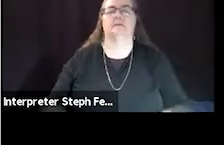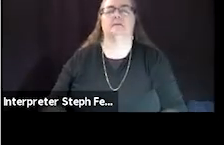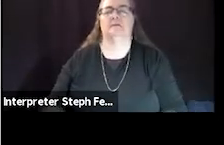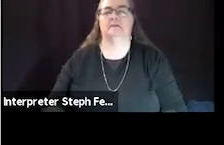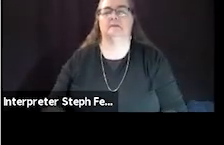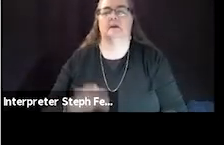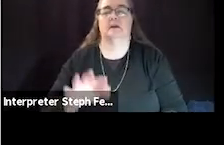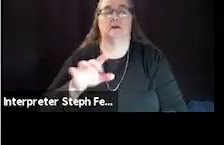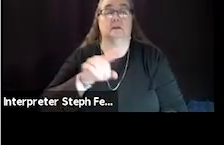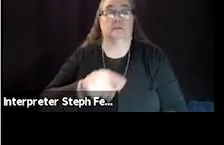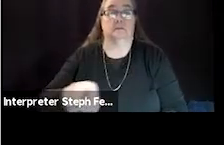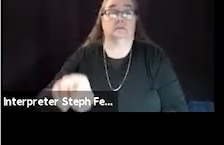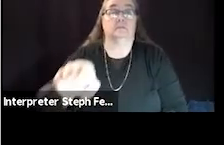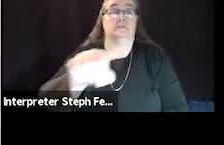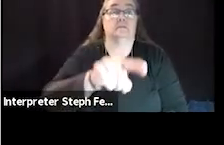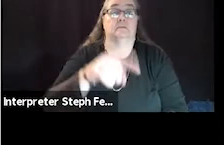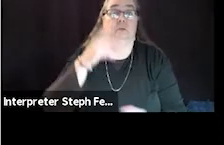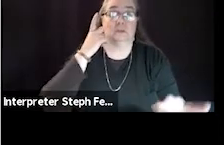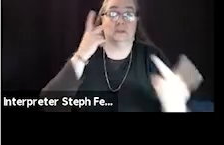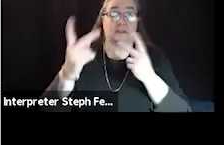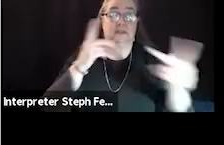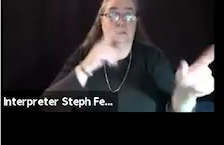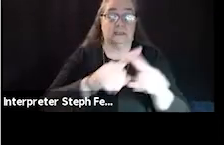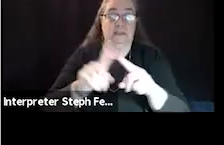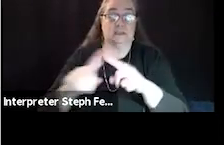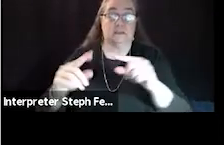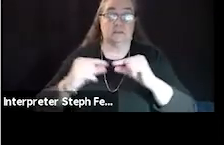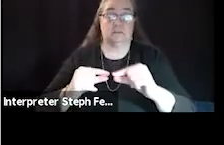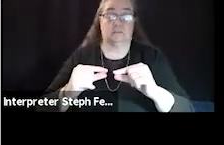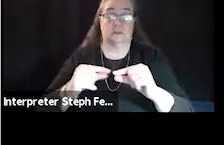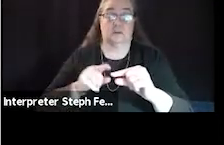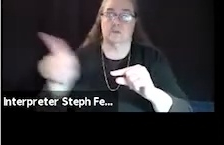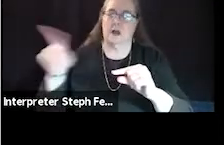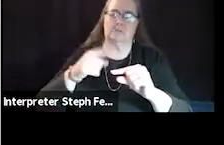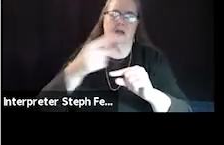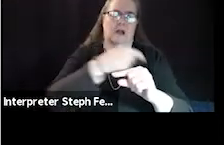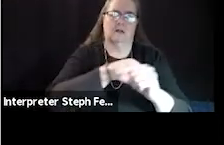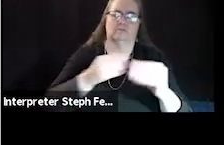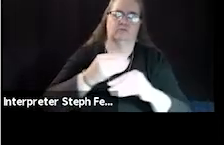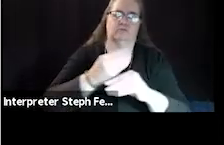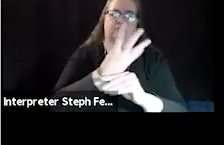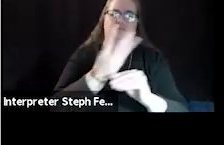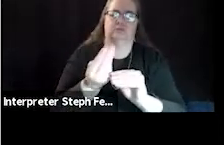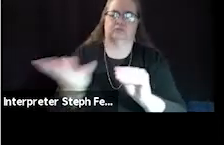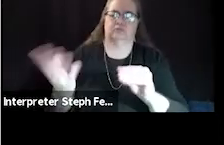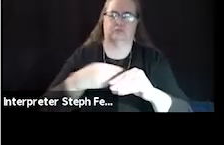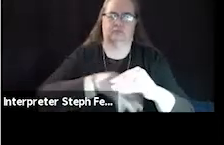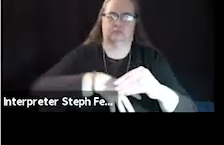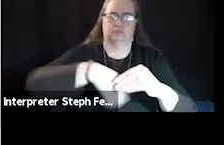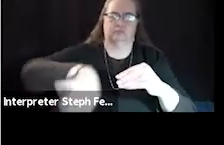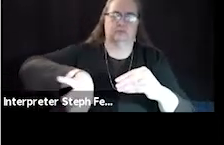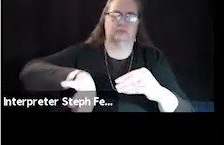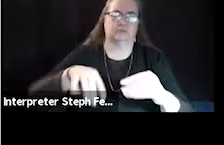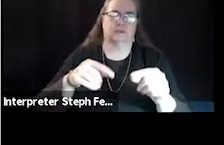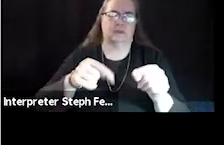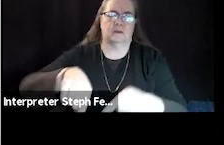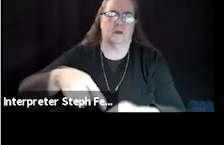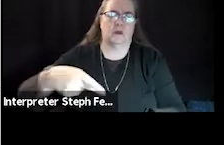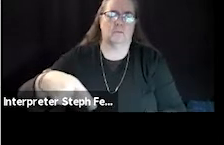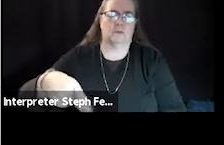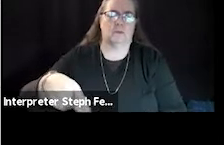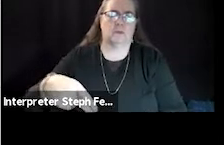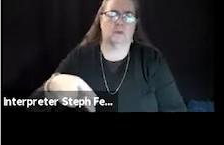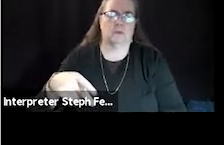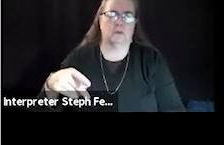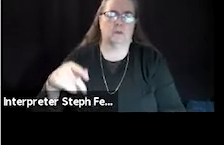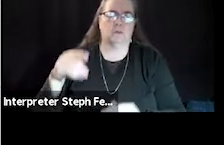see all of these different branches that go off. There's governance branches. You know, happens to be one of my favorites. Is threat intelligence, user education,